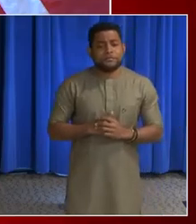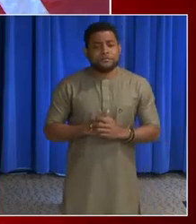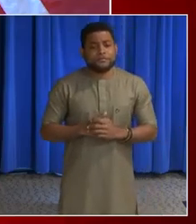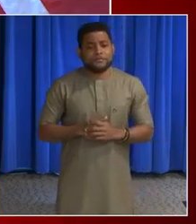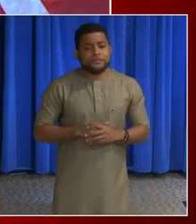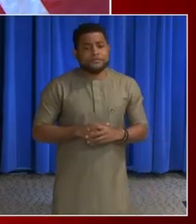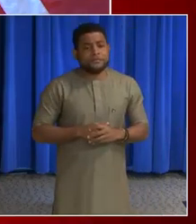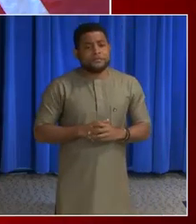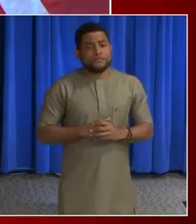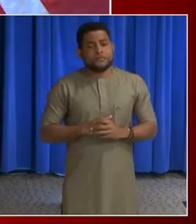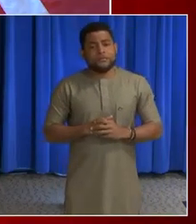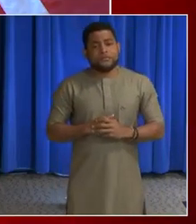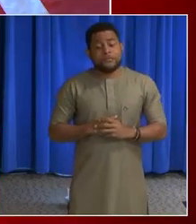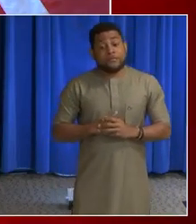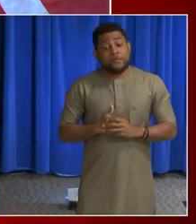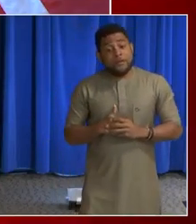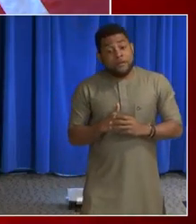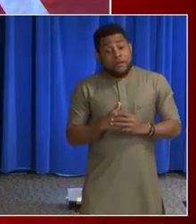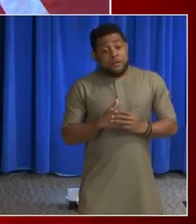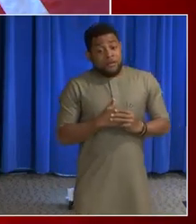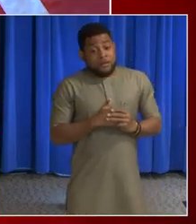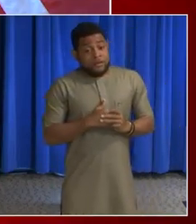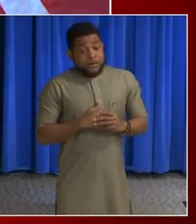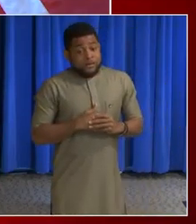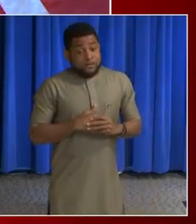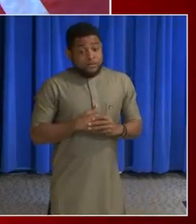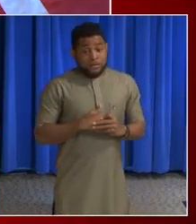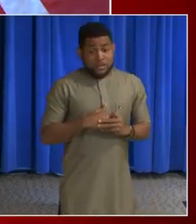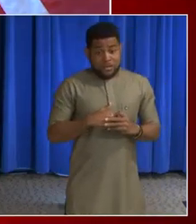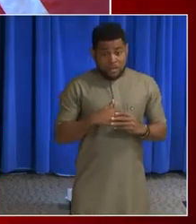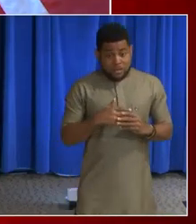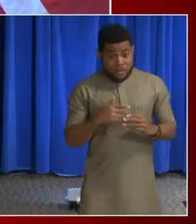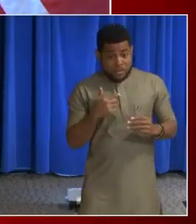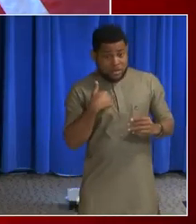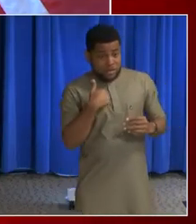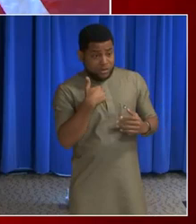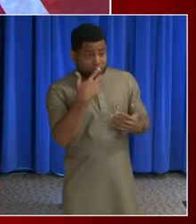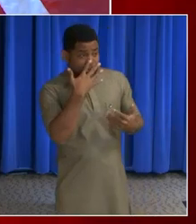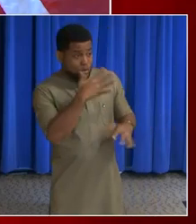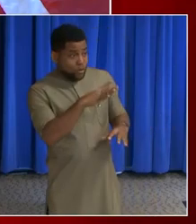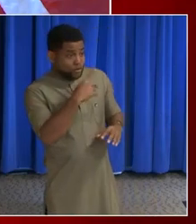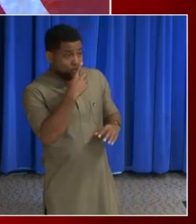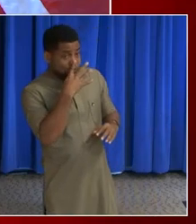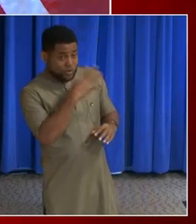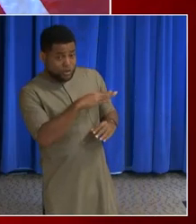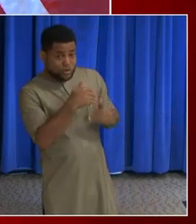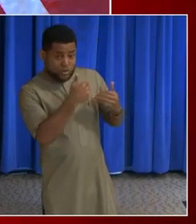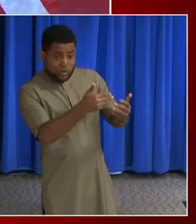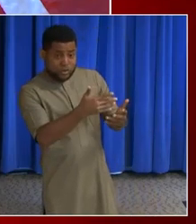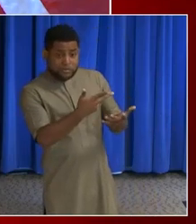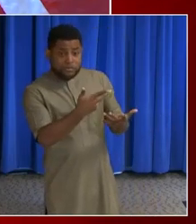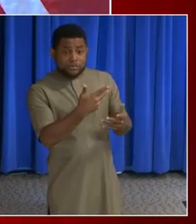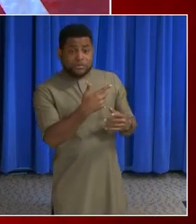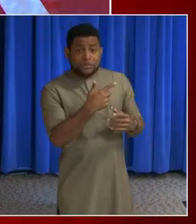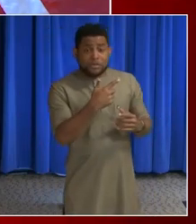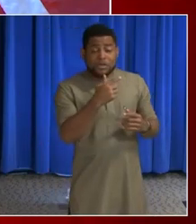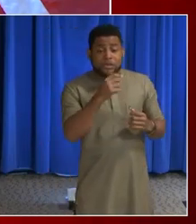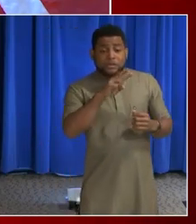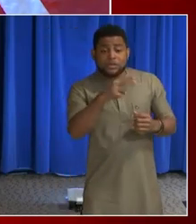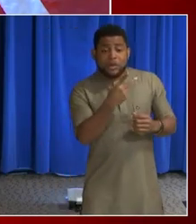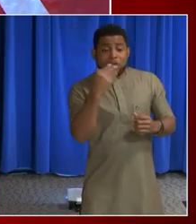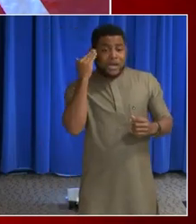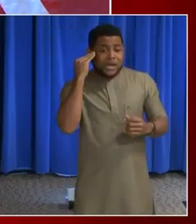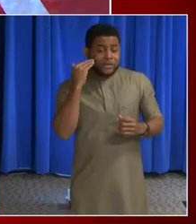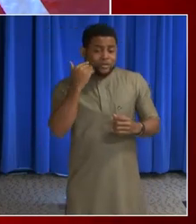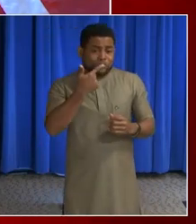I don't want to keep being ignored. I keep raising my hand. Go ahead, ma'am. Thank you. I appreciate you. This is the second headshot police killing in 2 weeks. Are